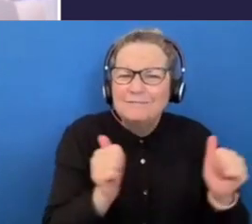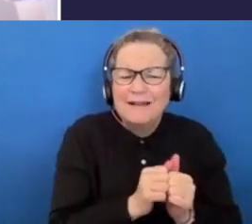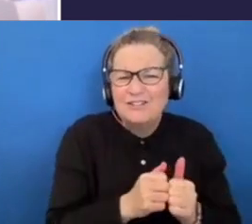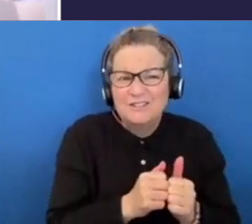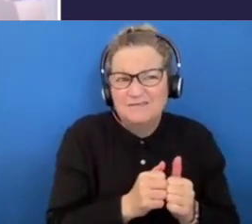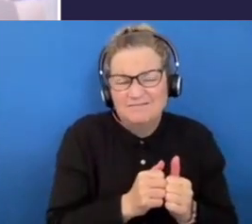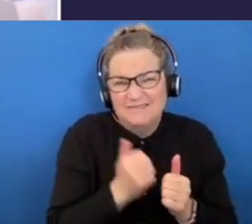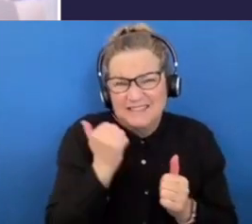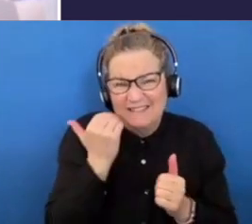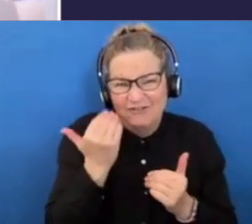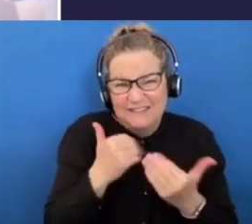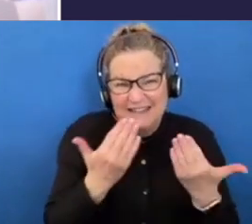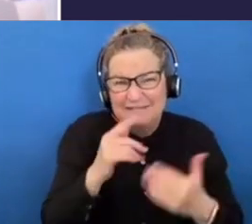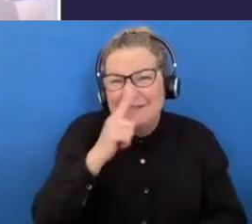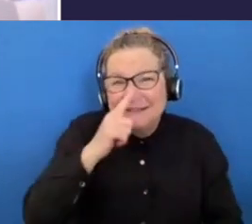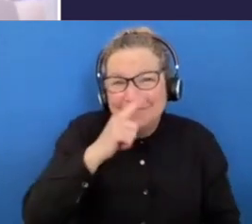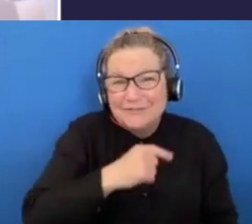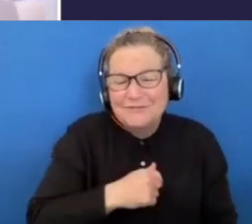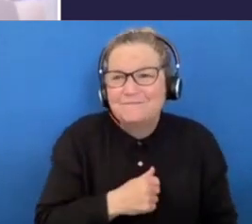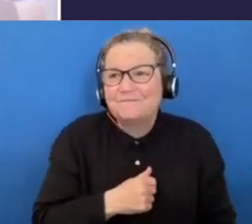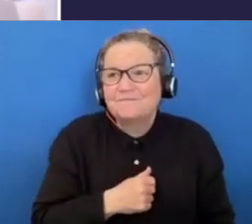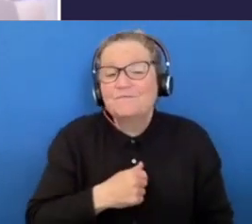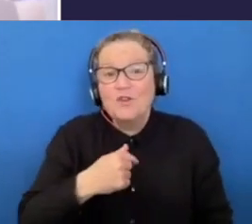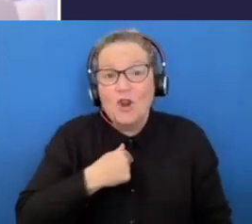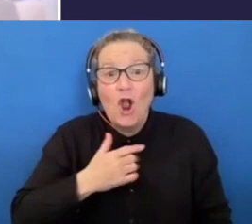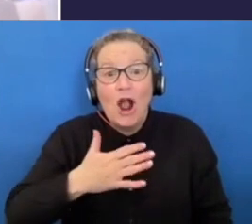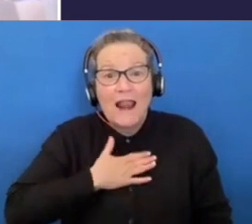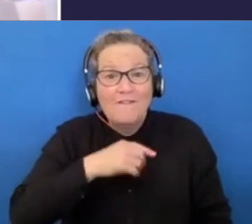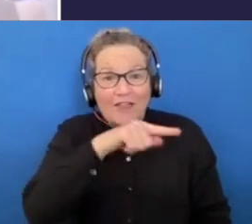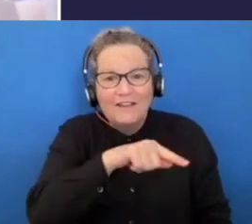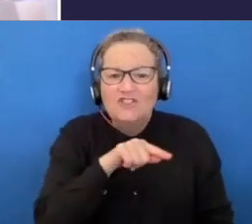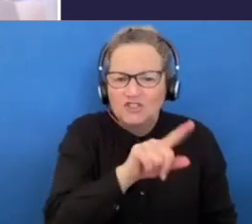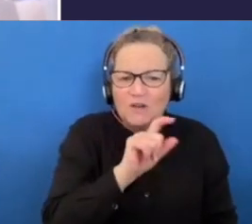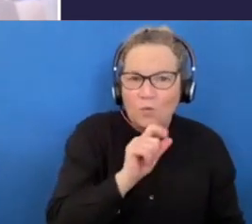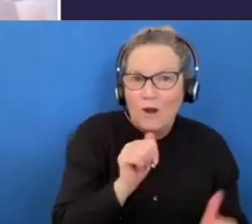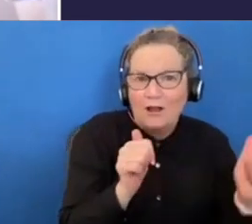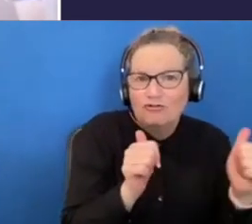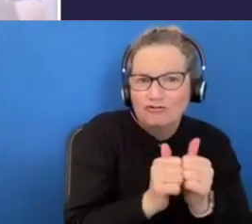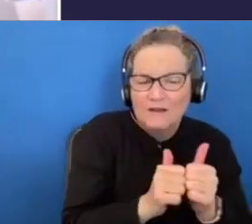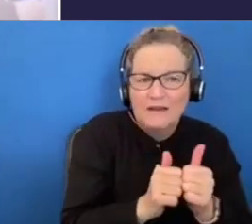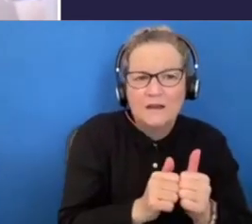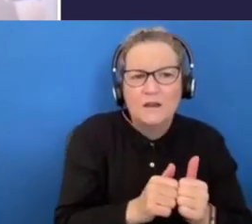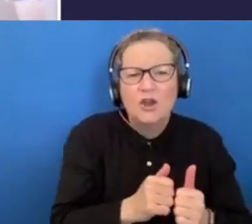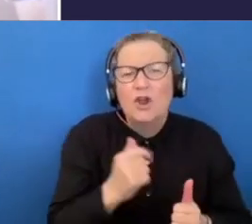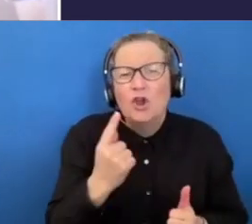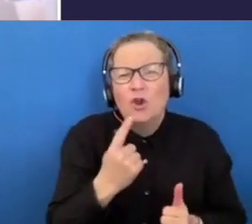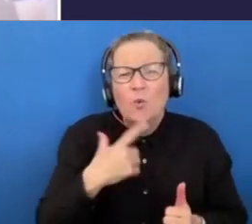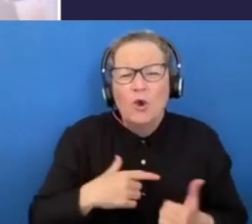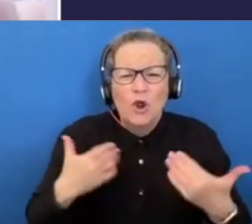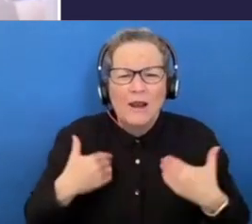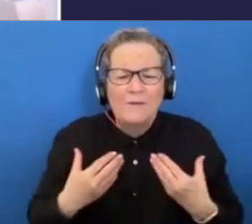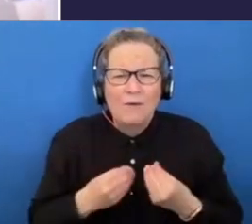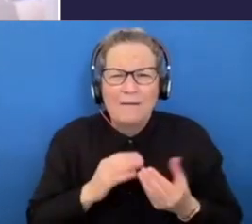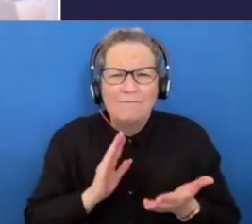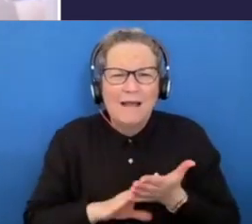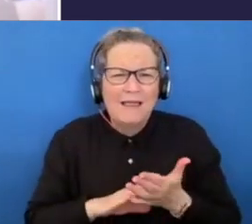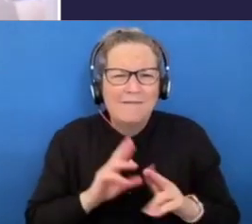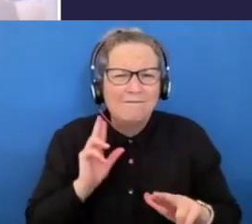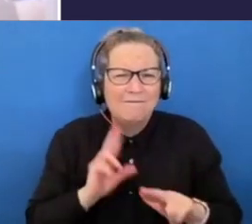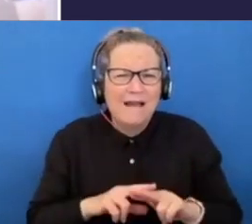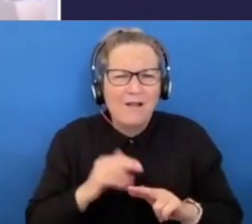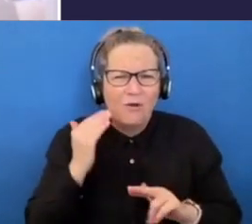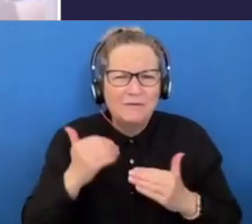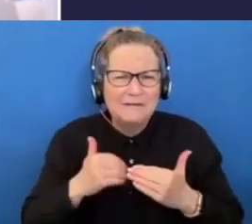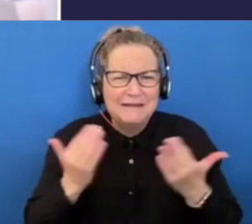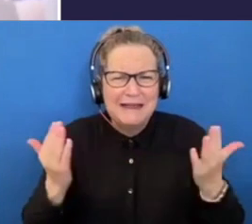I love about having housemates, and Jessica would agree, is, who wants to hang out with boring old mum and dad all day? It's infantilising. We don't